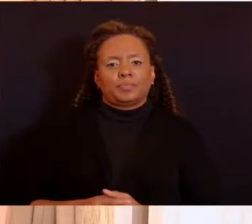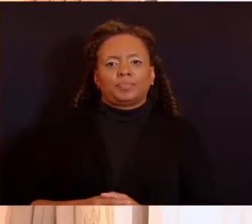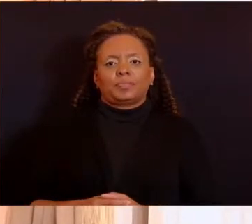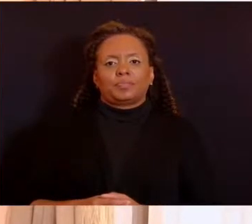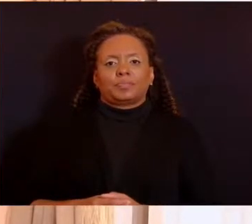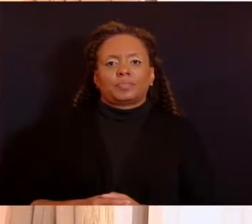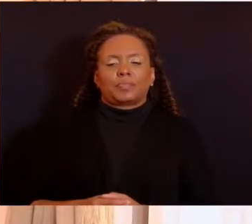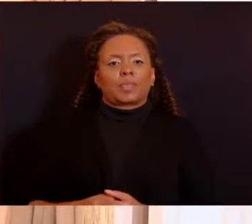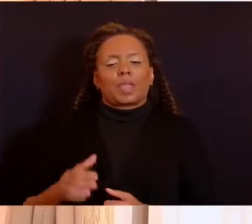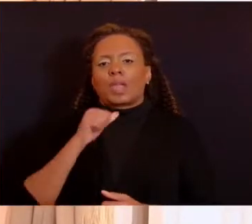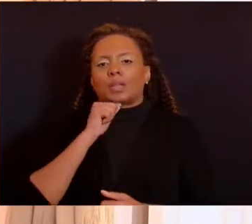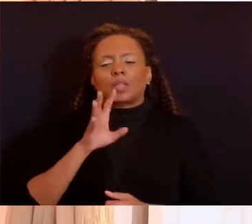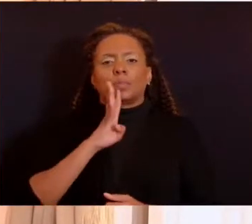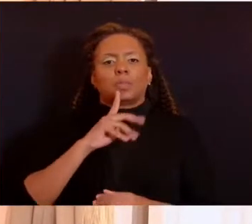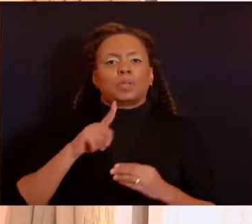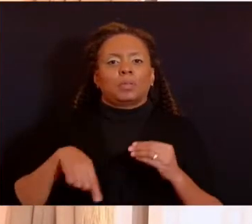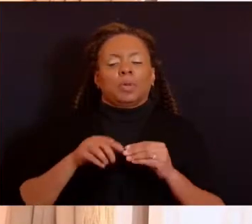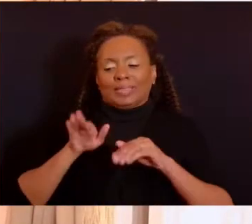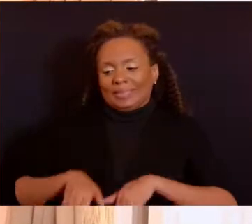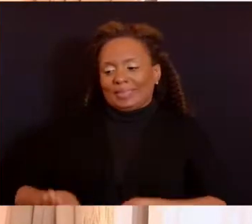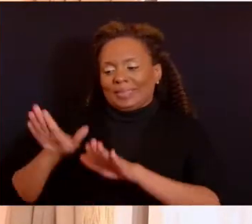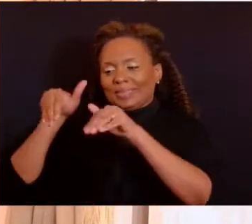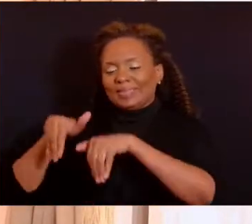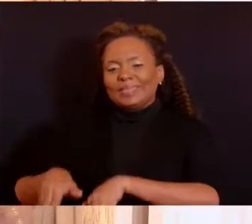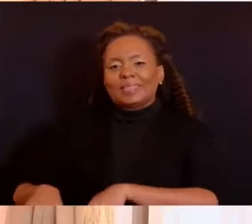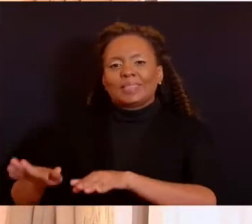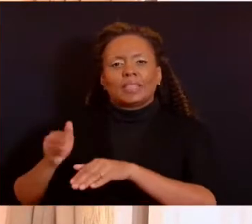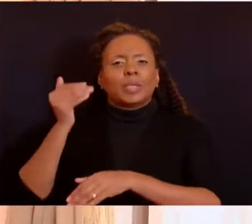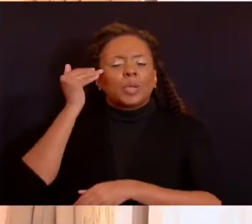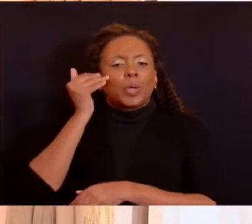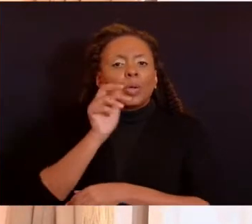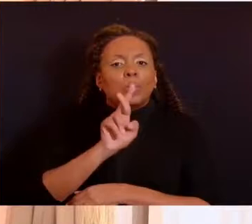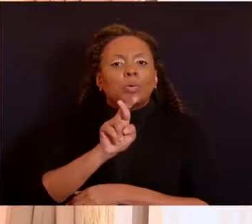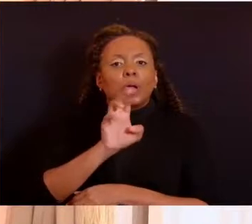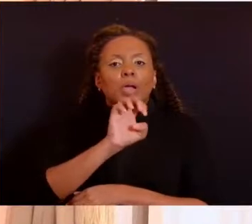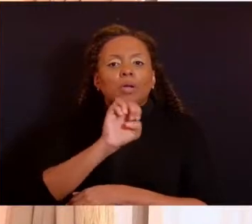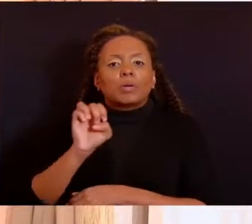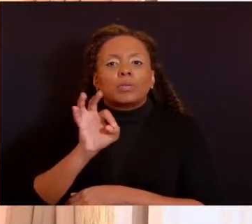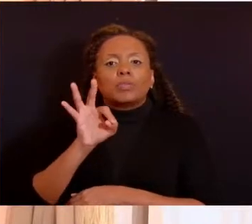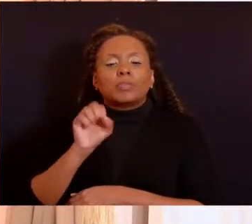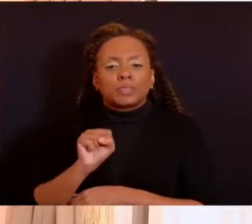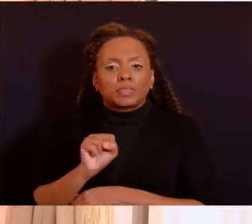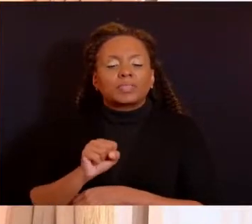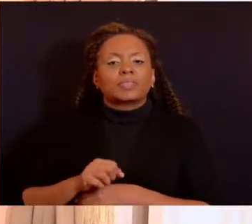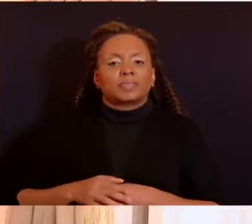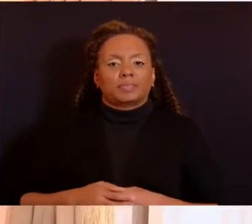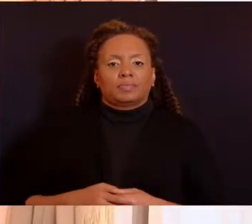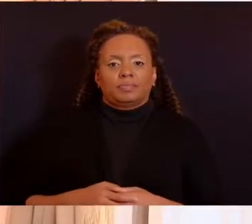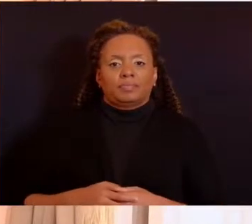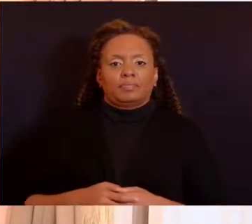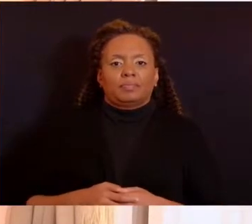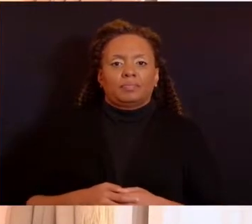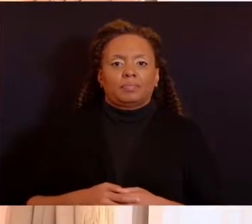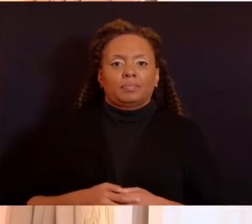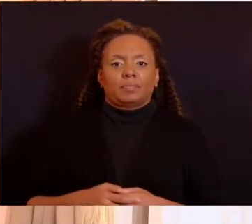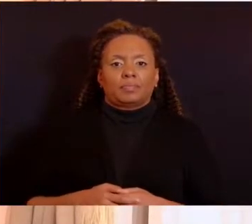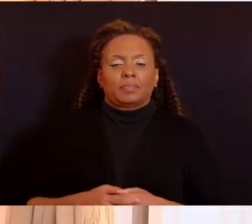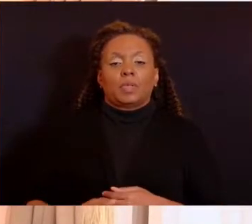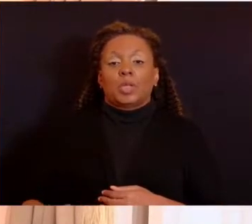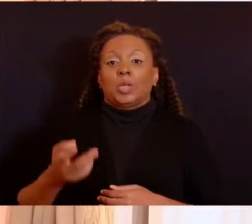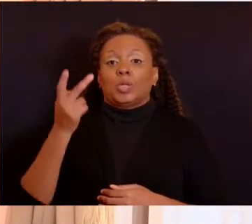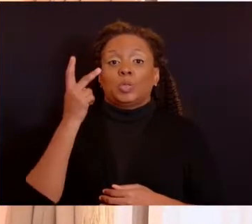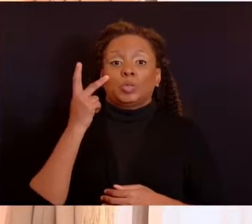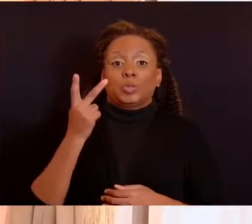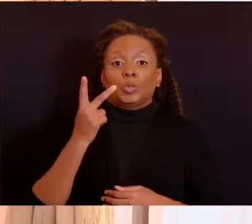the coastal damage, but the coastal zone unit has reported as well that we had 2 vessels that broke